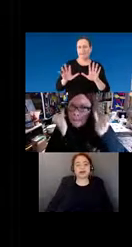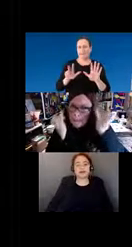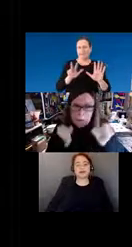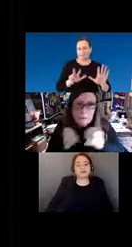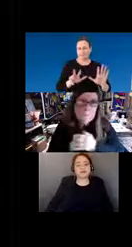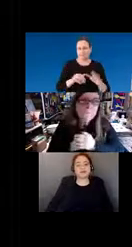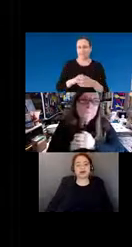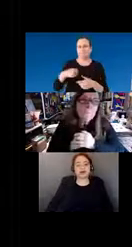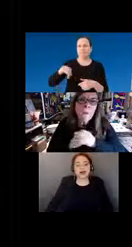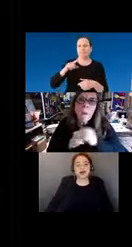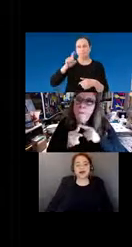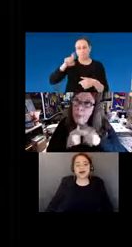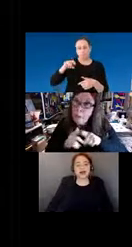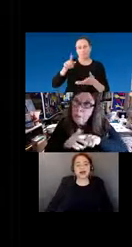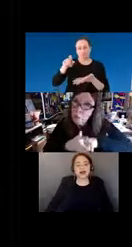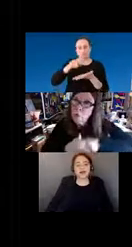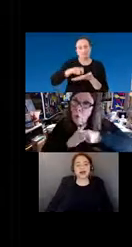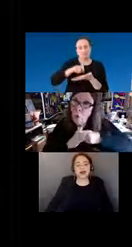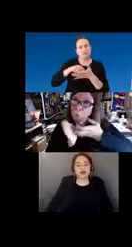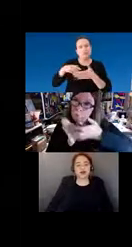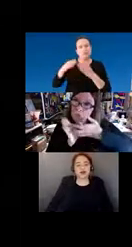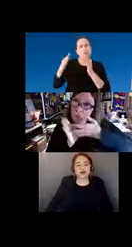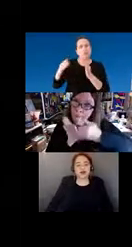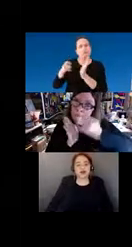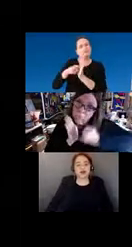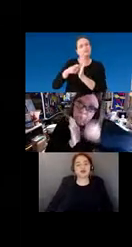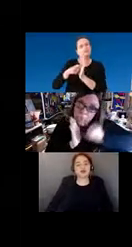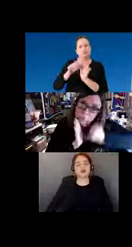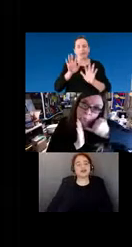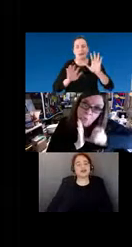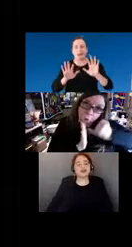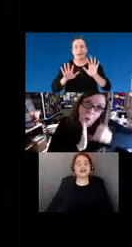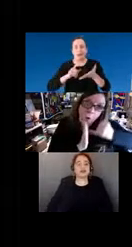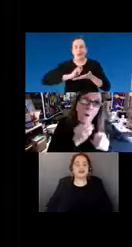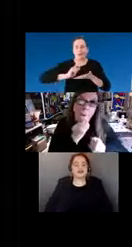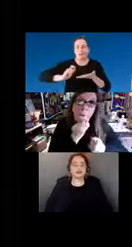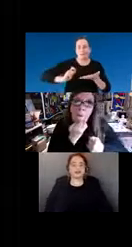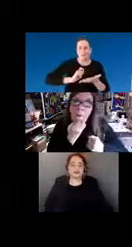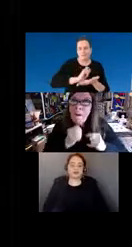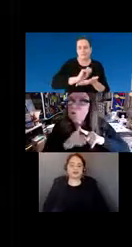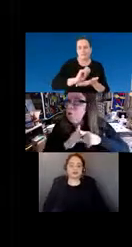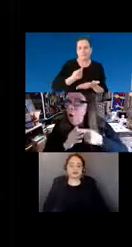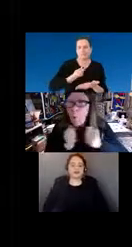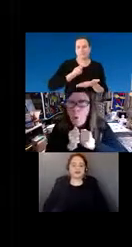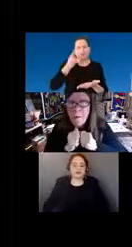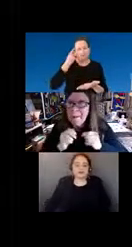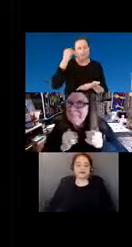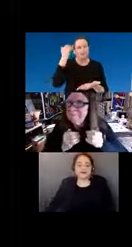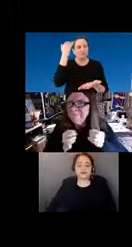to grab anything, crayons, colored pencils, markers, and then just start a sketch.